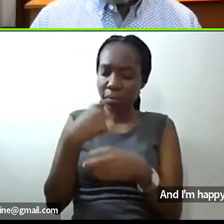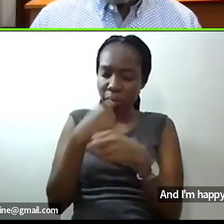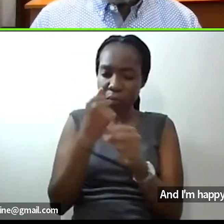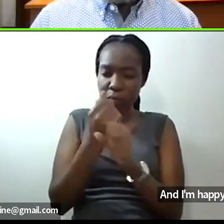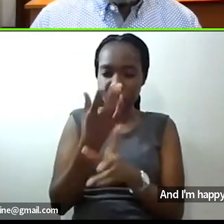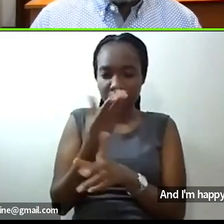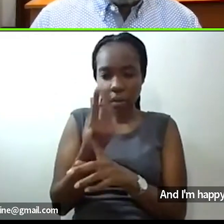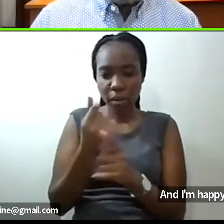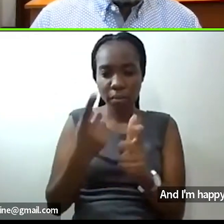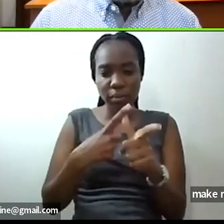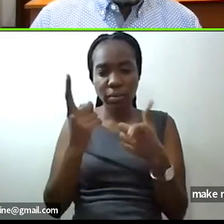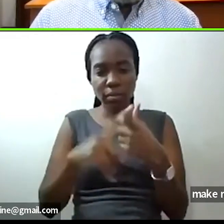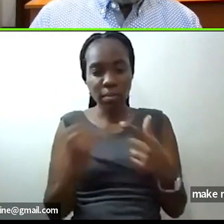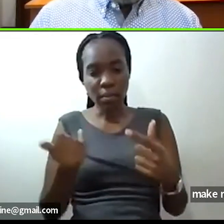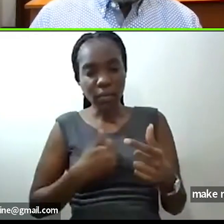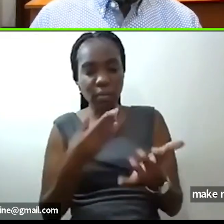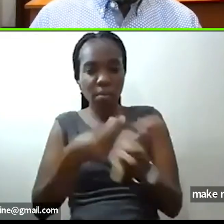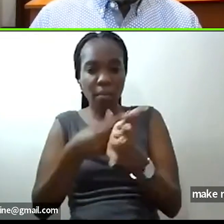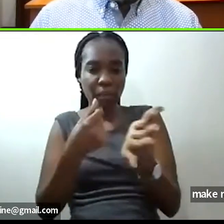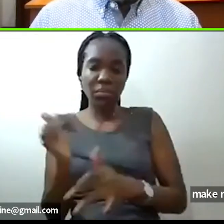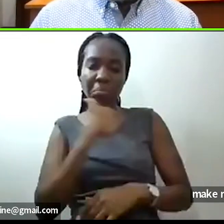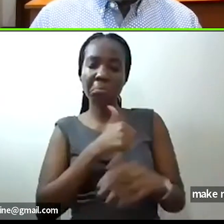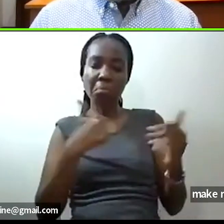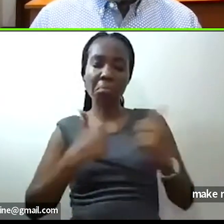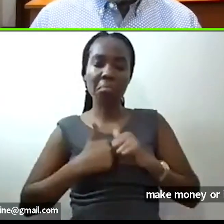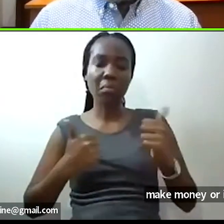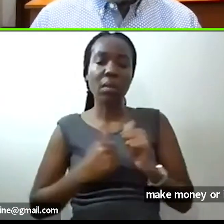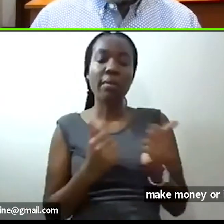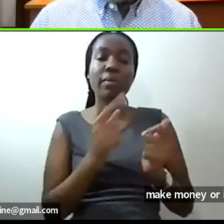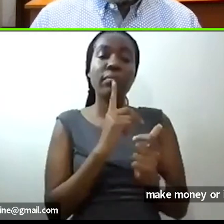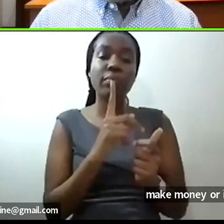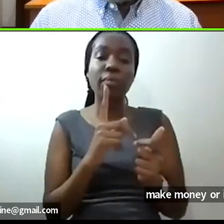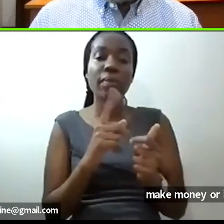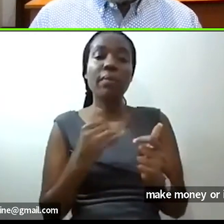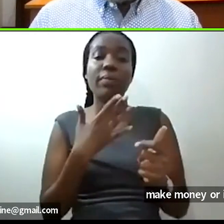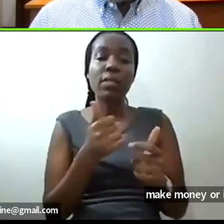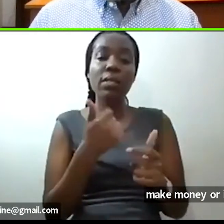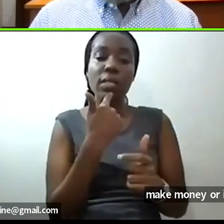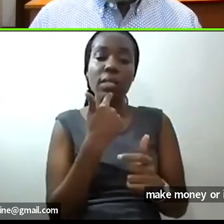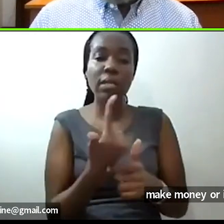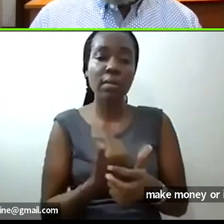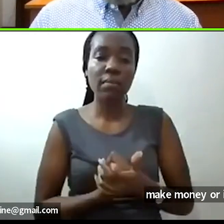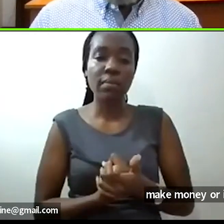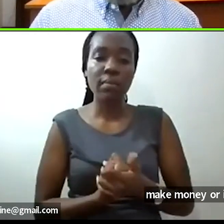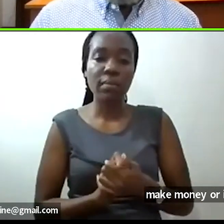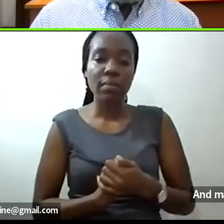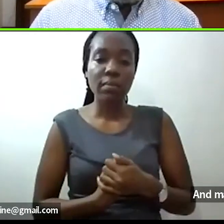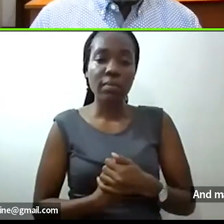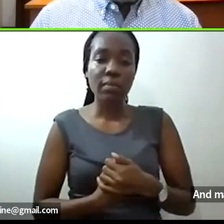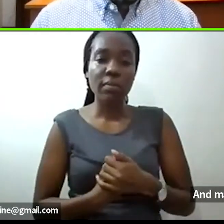their financial well-being. And maybe let me just say that the financial